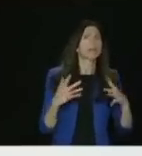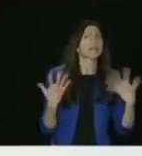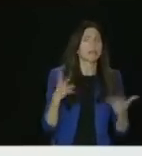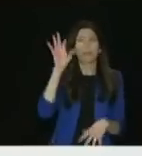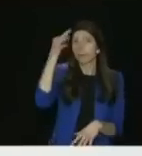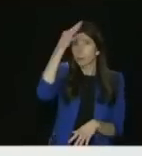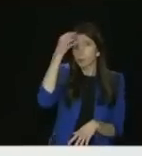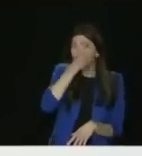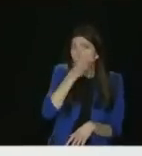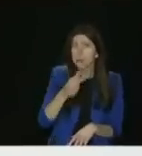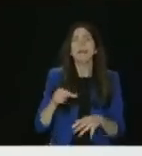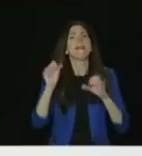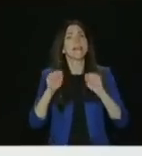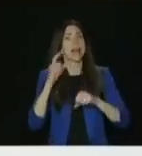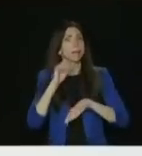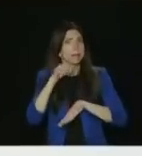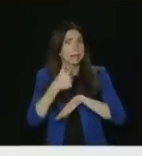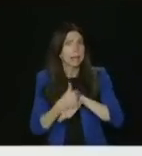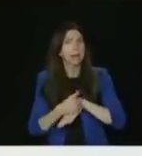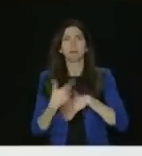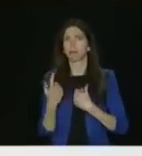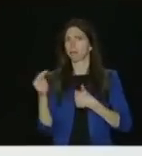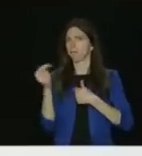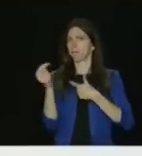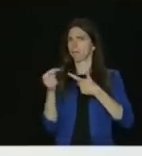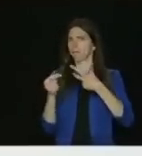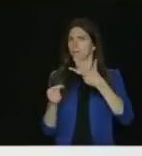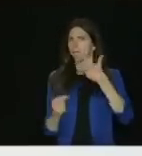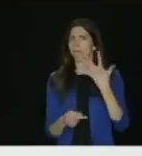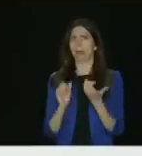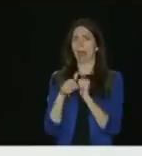necessary orders or regulations to deal with the emergency.